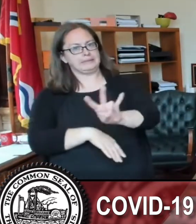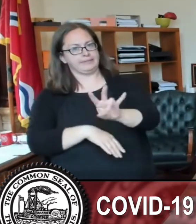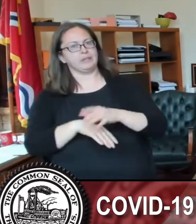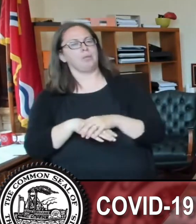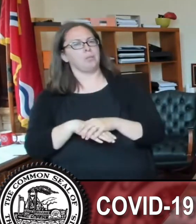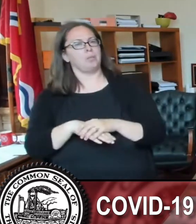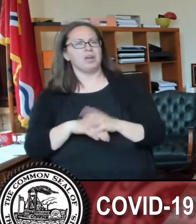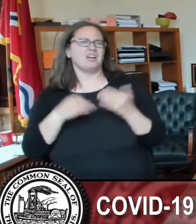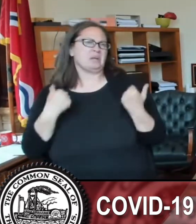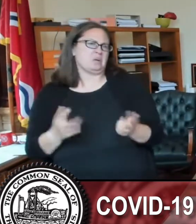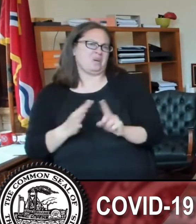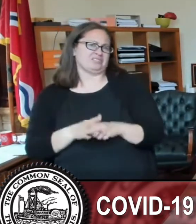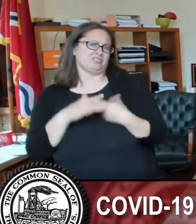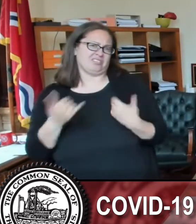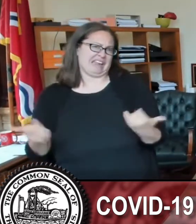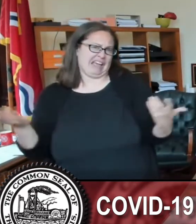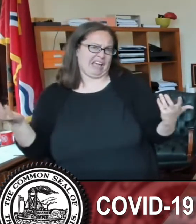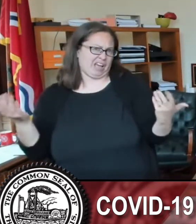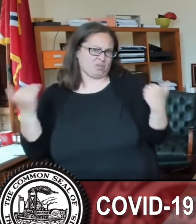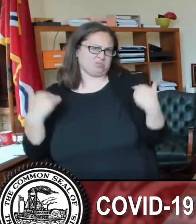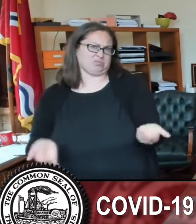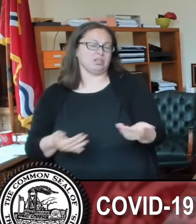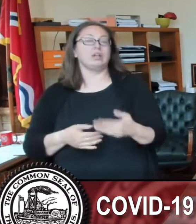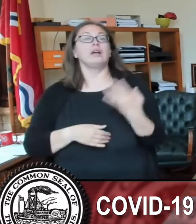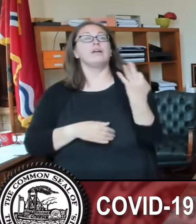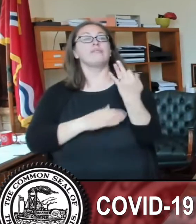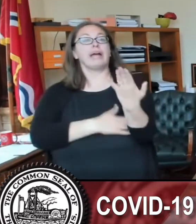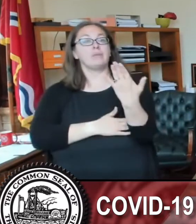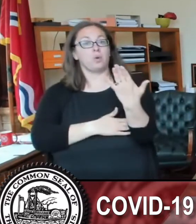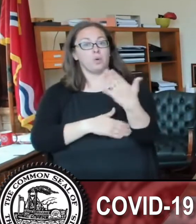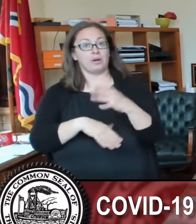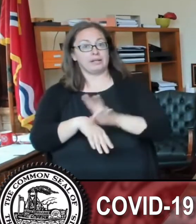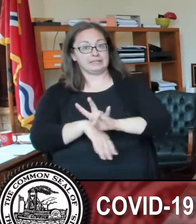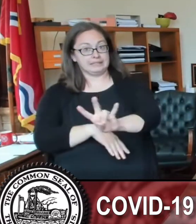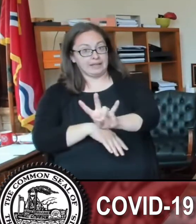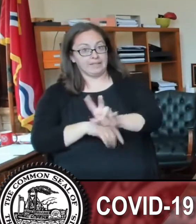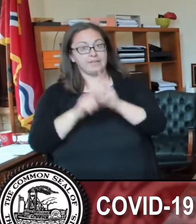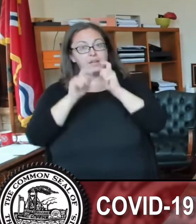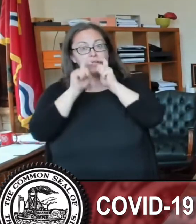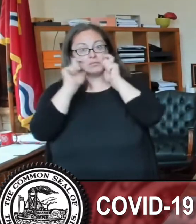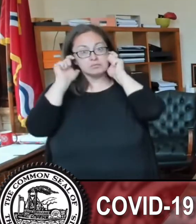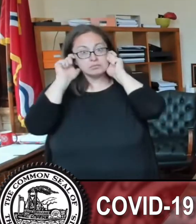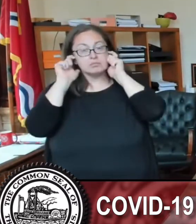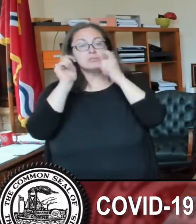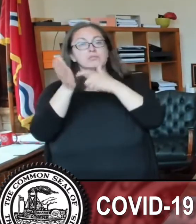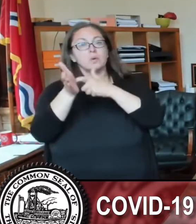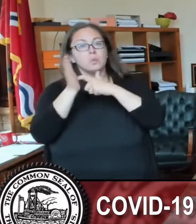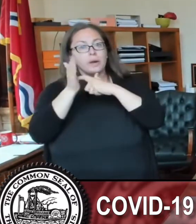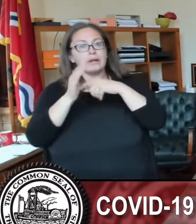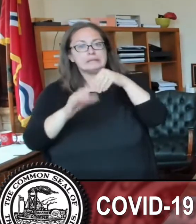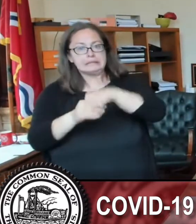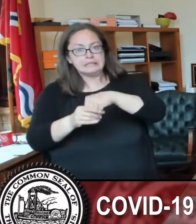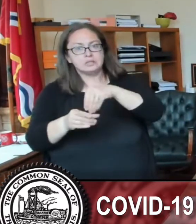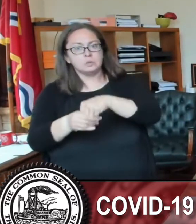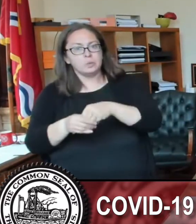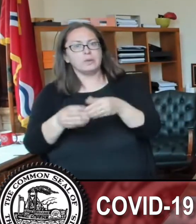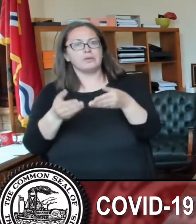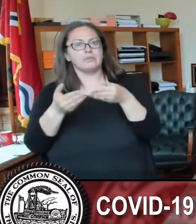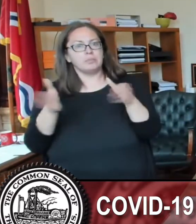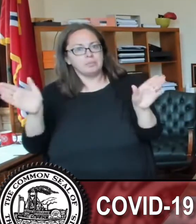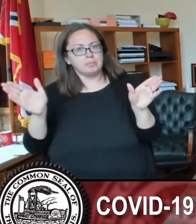you might as well start now, folks. Friday morning at 7 o'clock, masks are required in indoor public